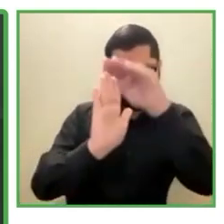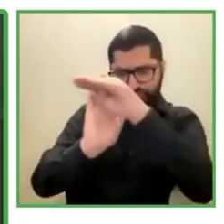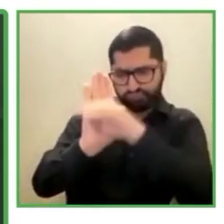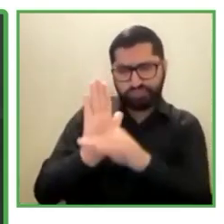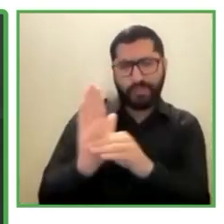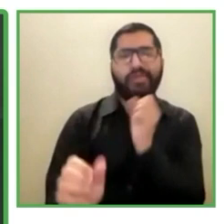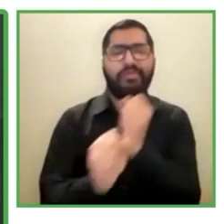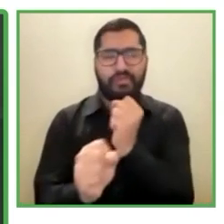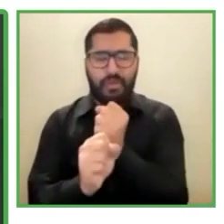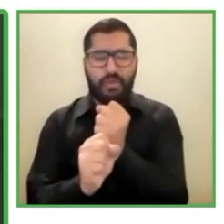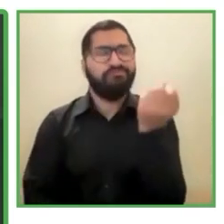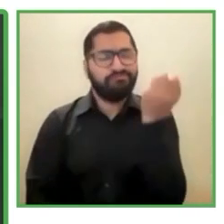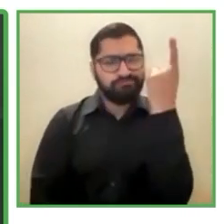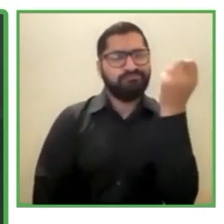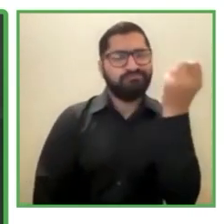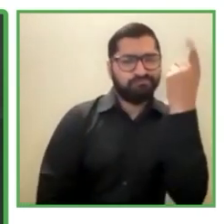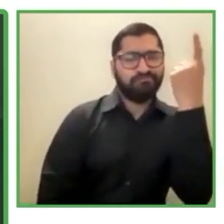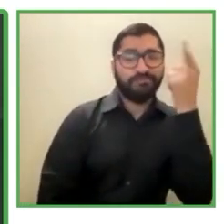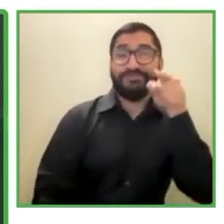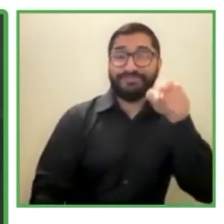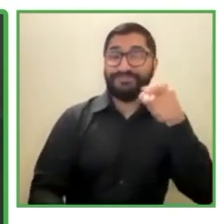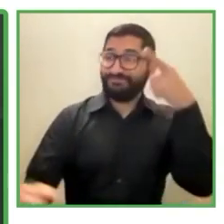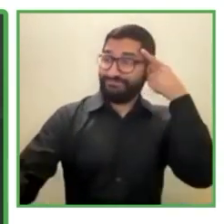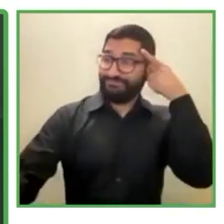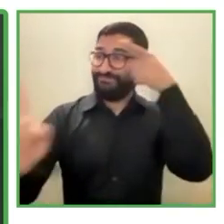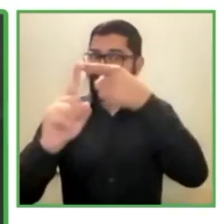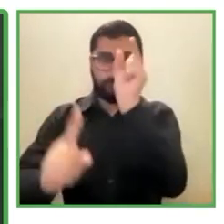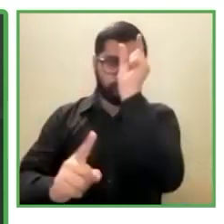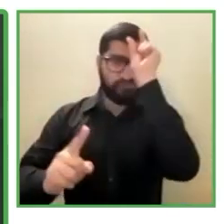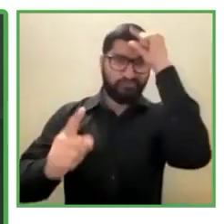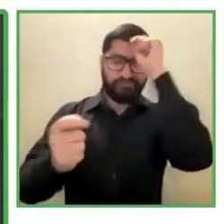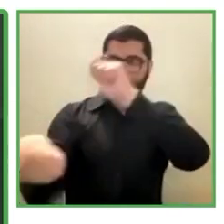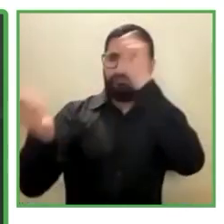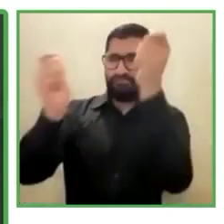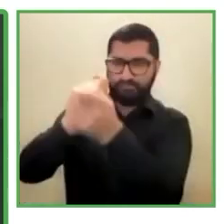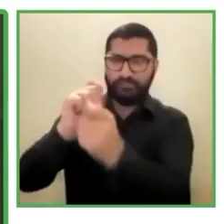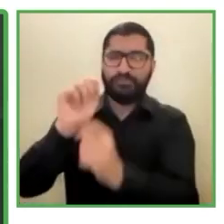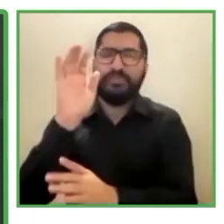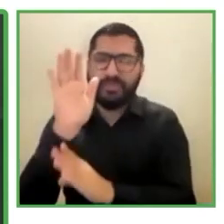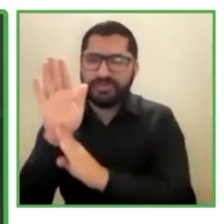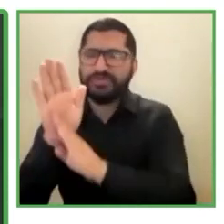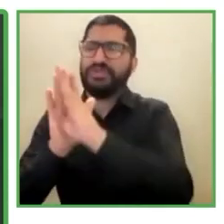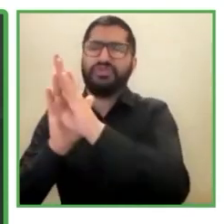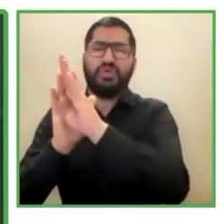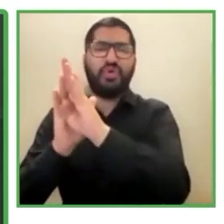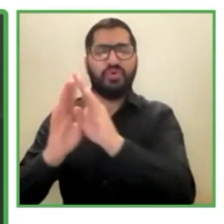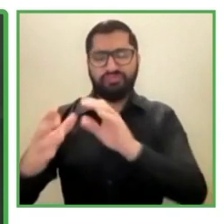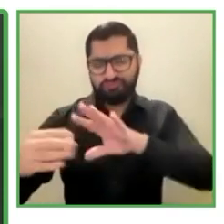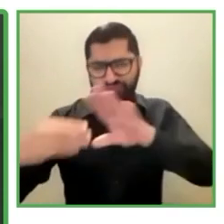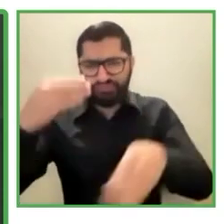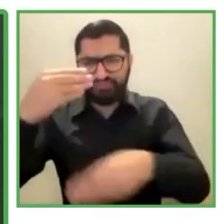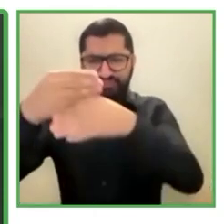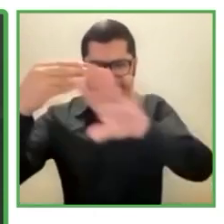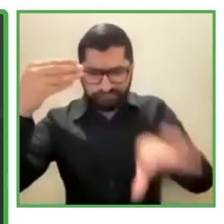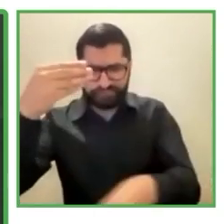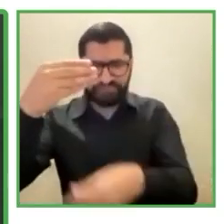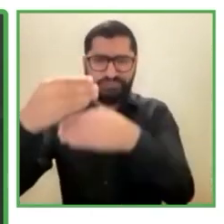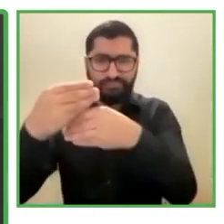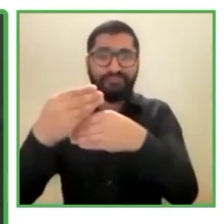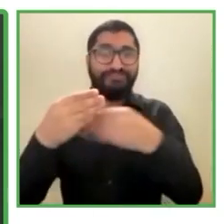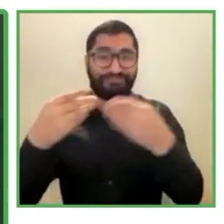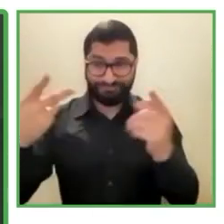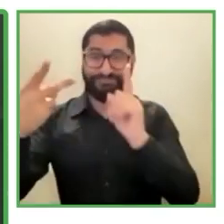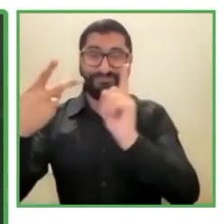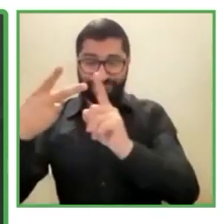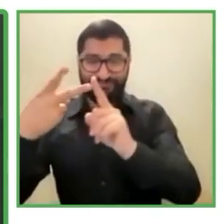stakeholders of the labor work understands the renovation of the paradigms, including mainly the